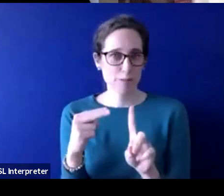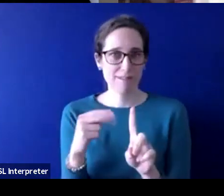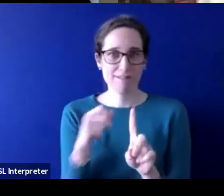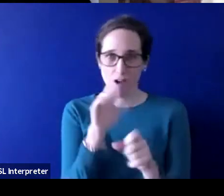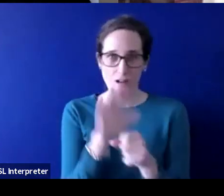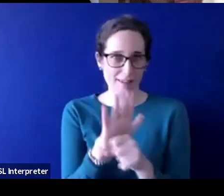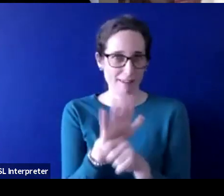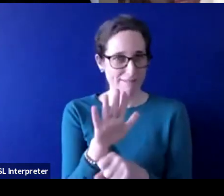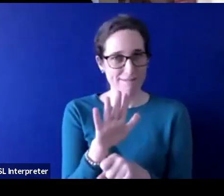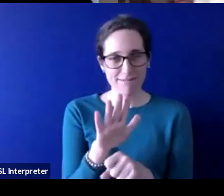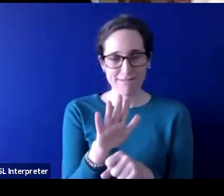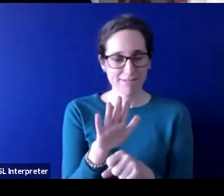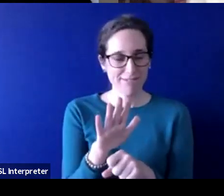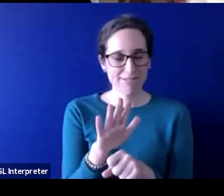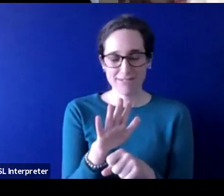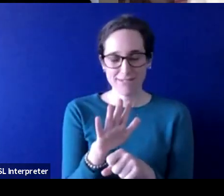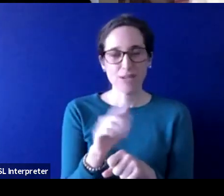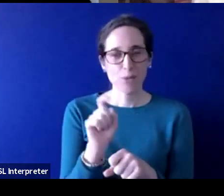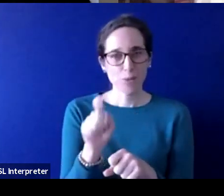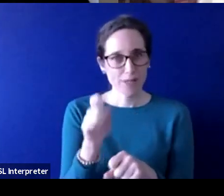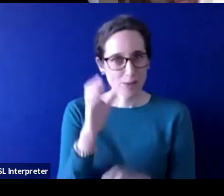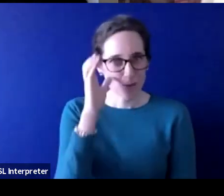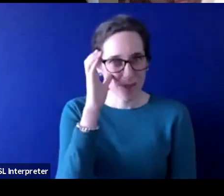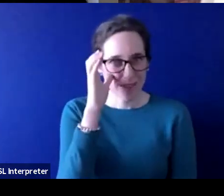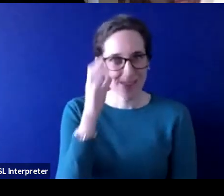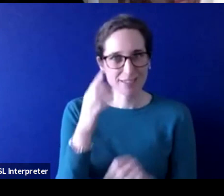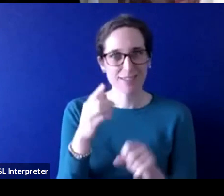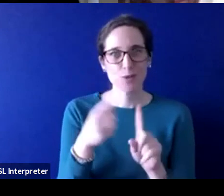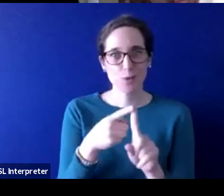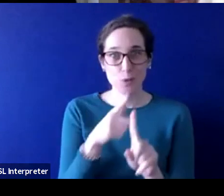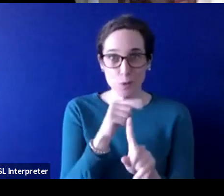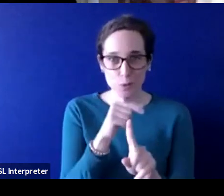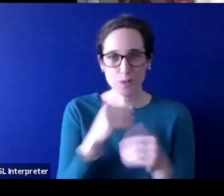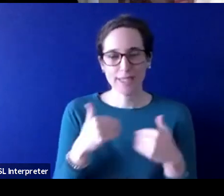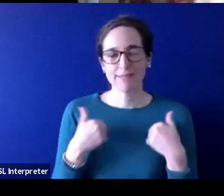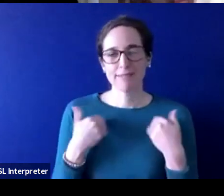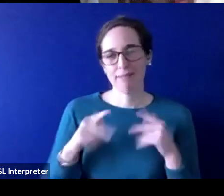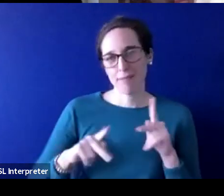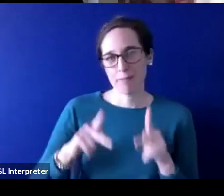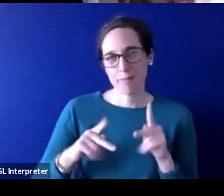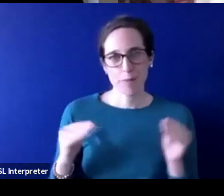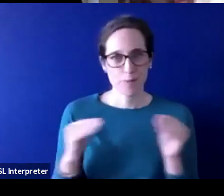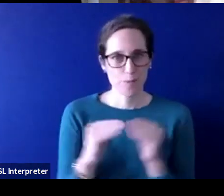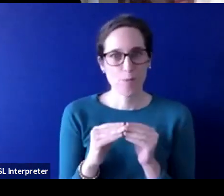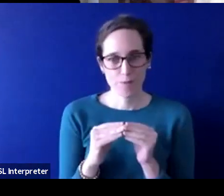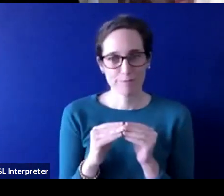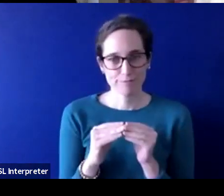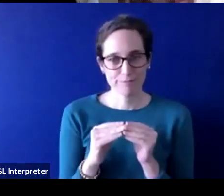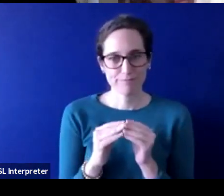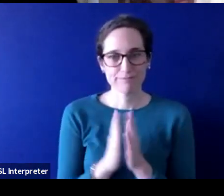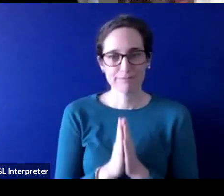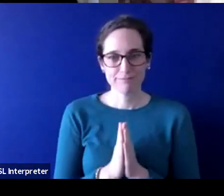webinar series. We need to listen to the young people more than we are. And on the issue